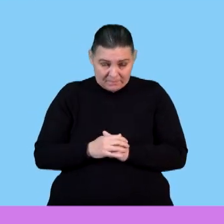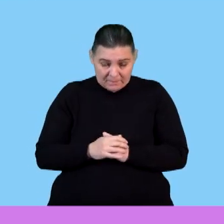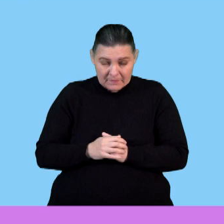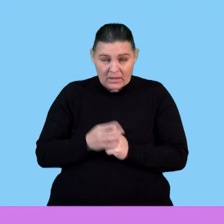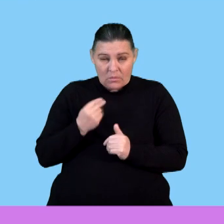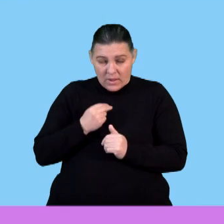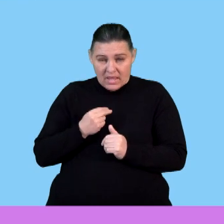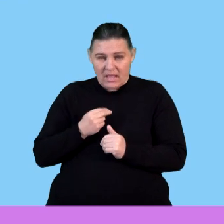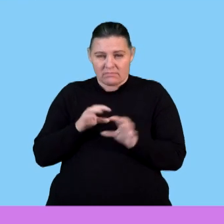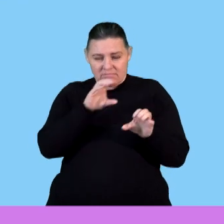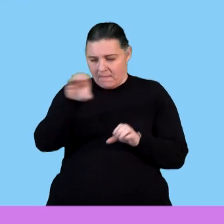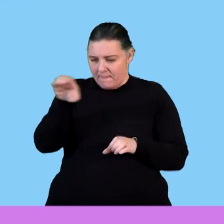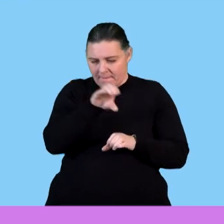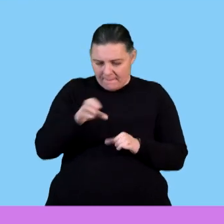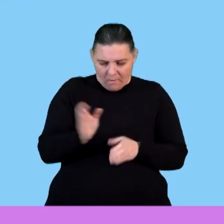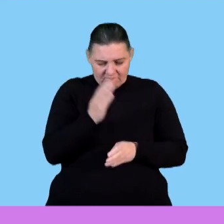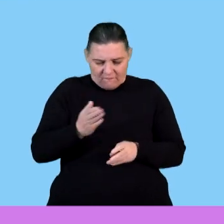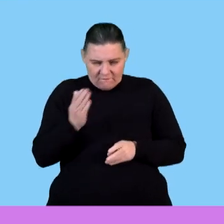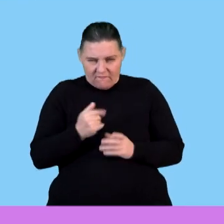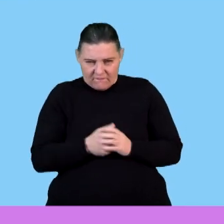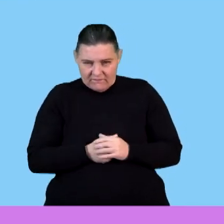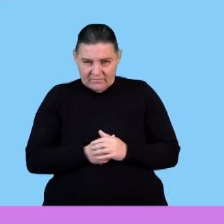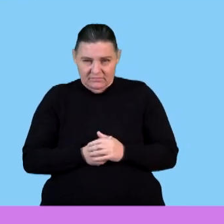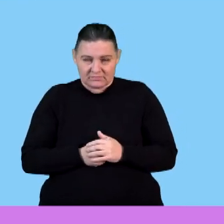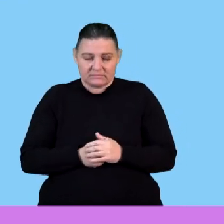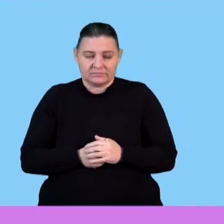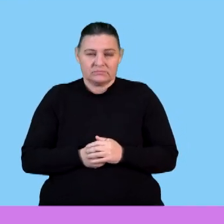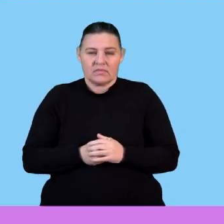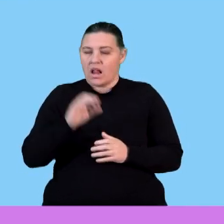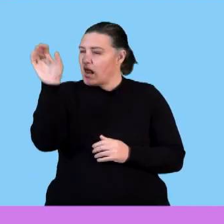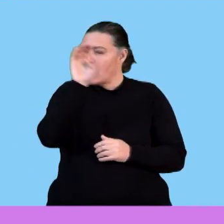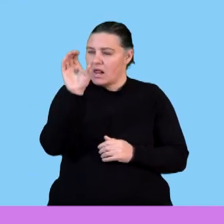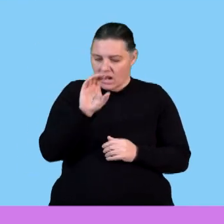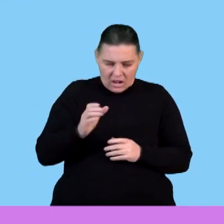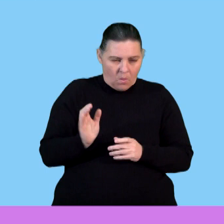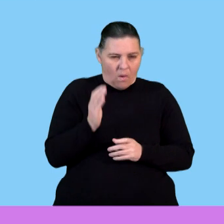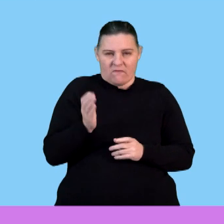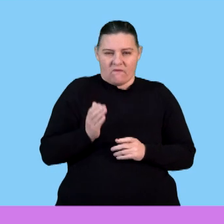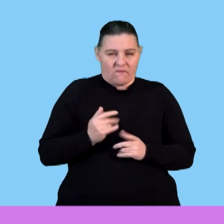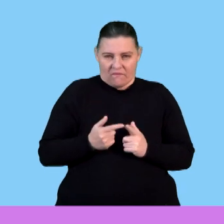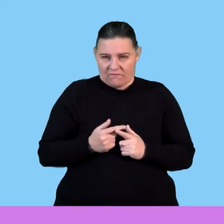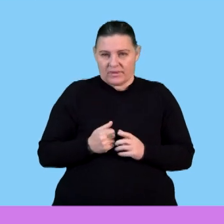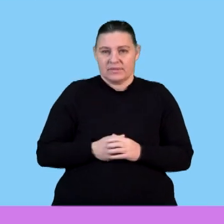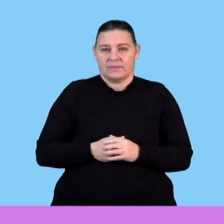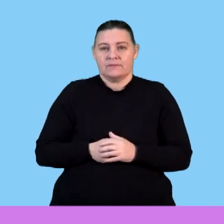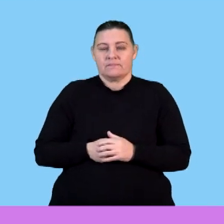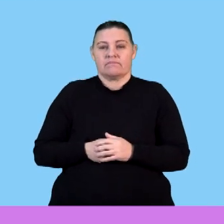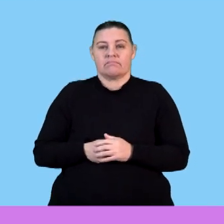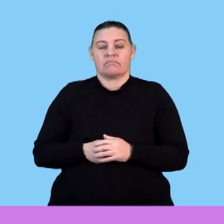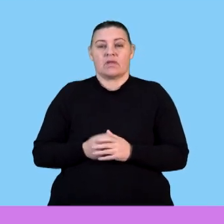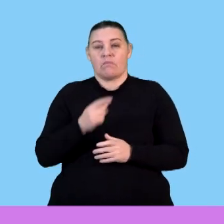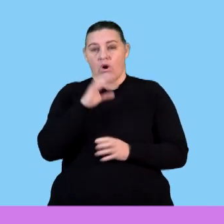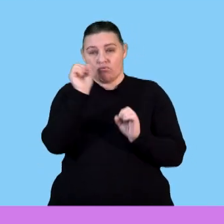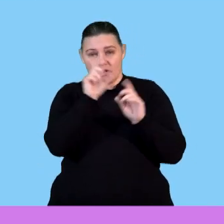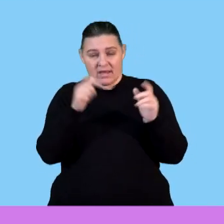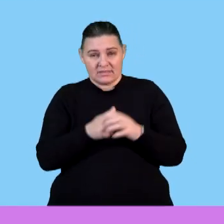another reminder, 1,440 centimeters squared. Okay, so let's analyze this. Let's see what's going on. We've cut out